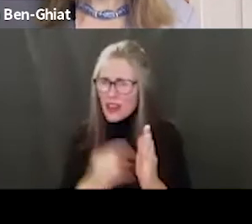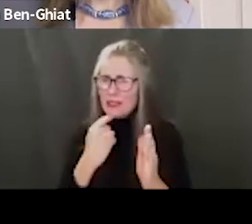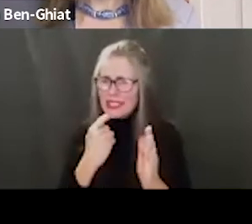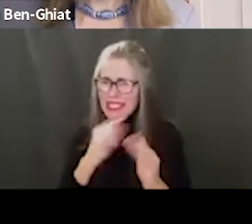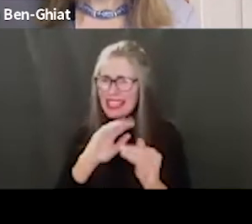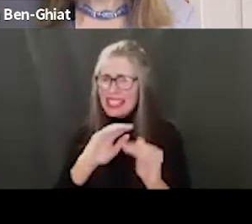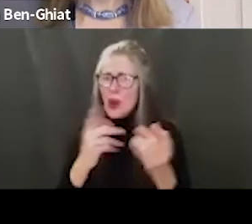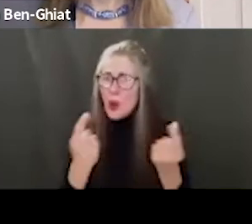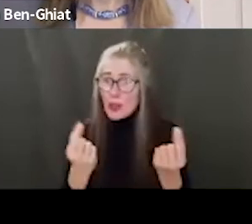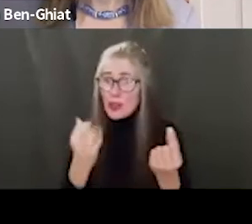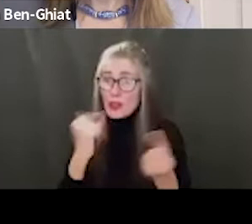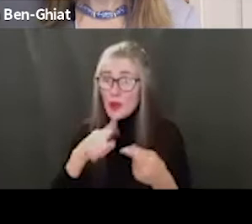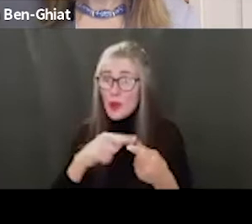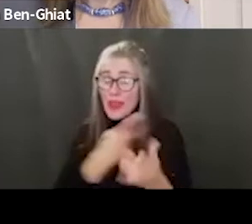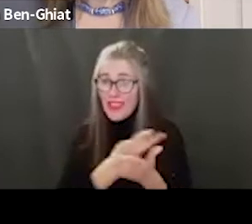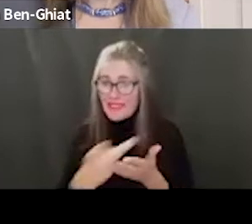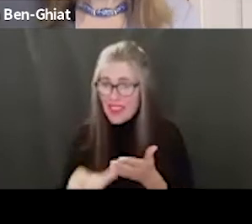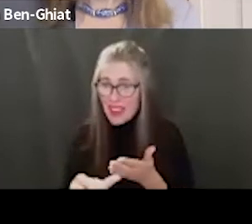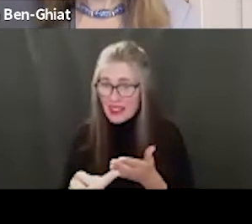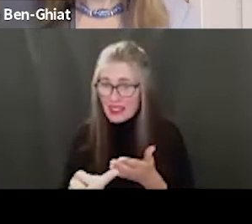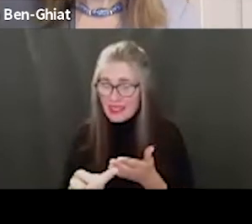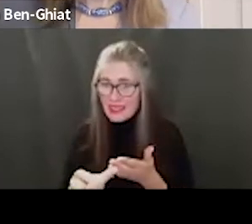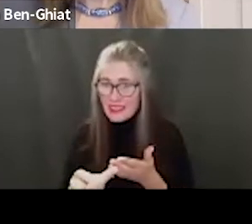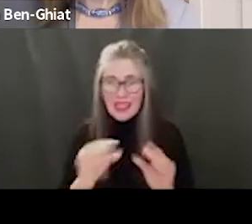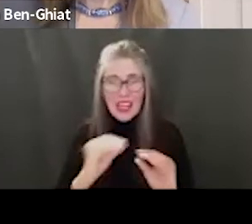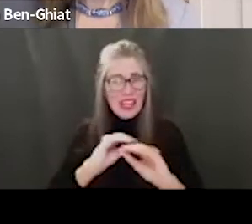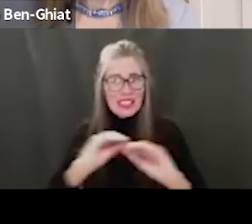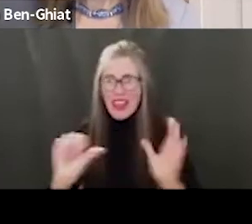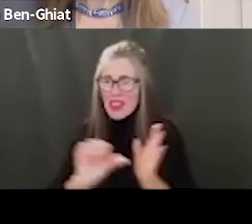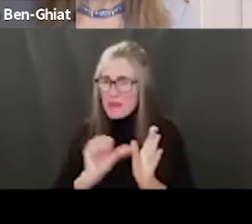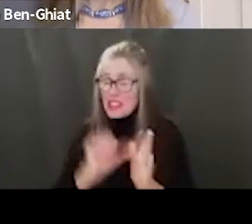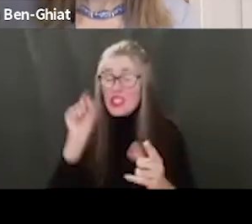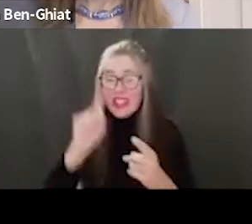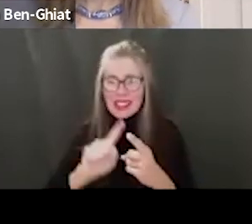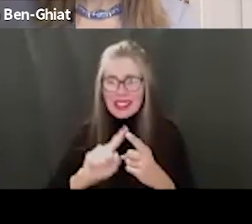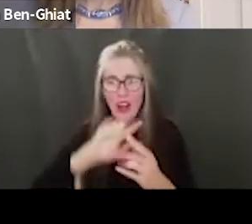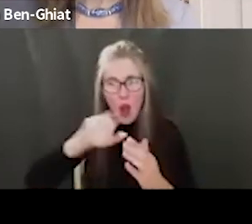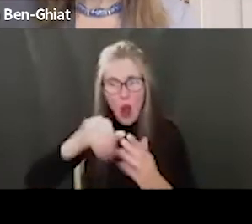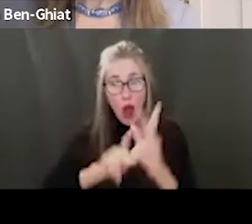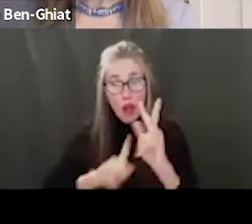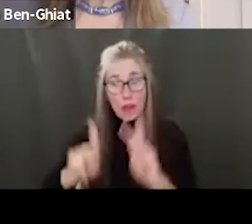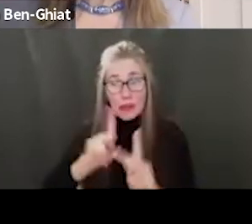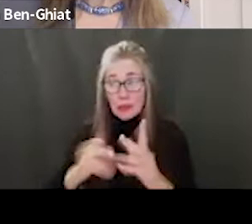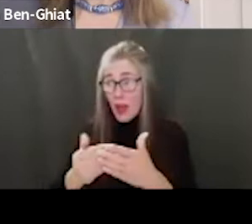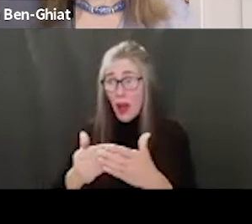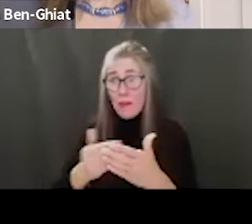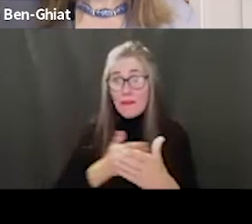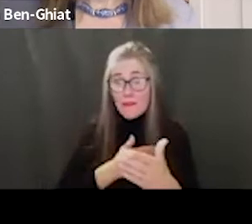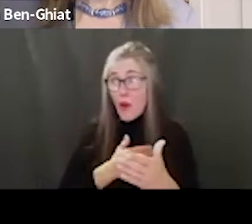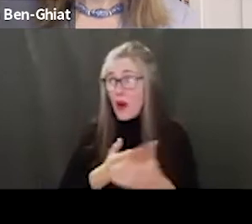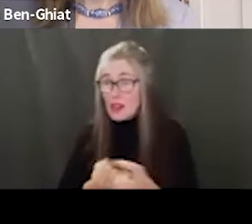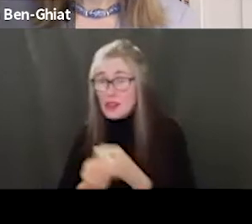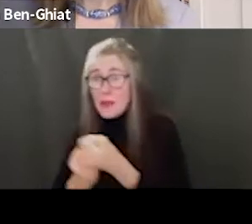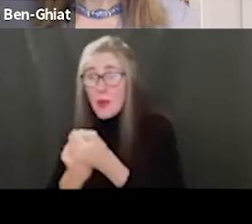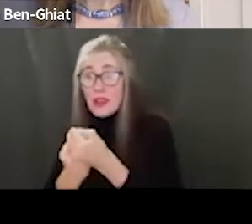until his own people turn against him. It doesn't have any pages on the horror of being voted out of office, as